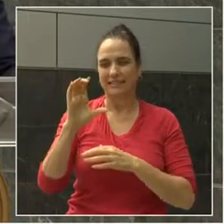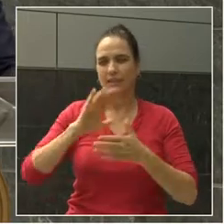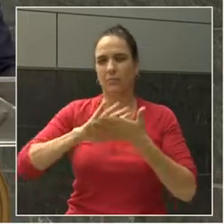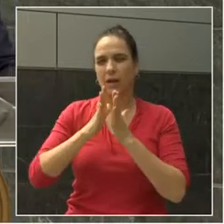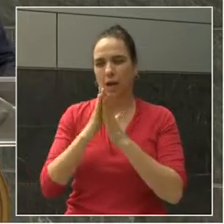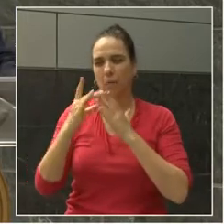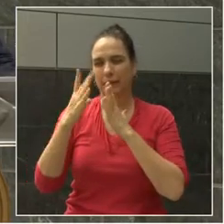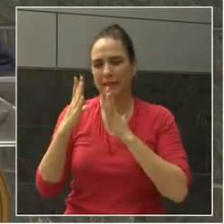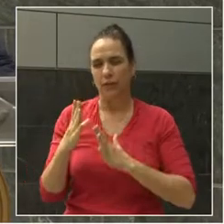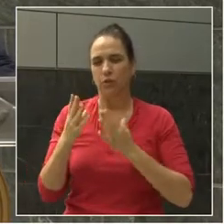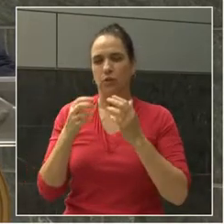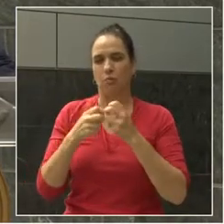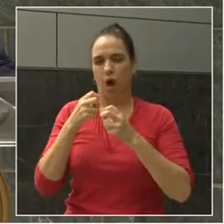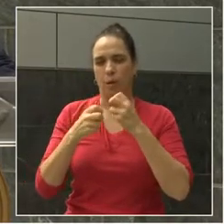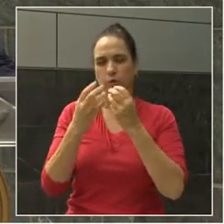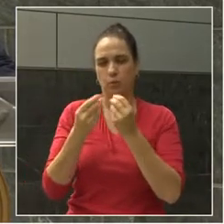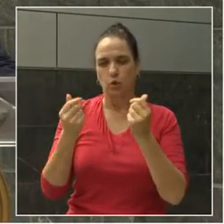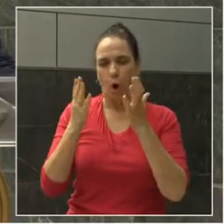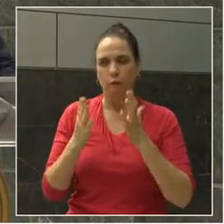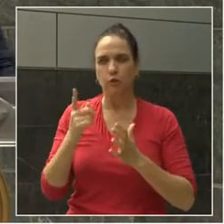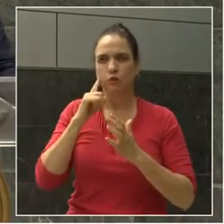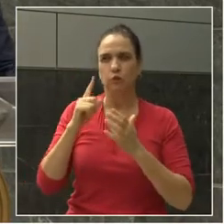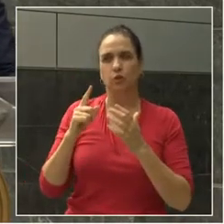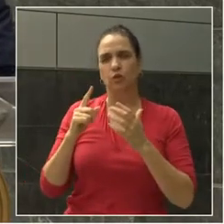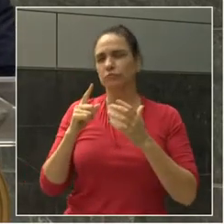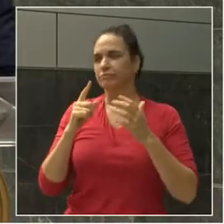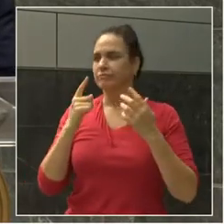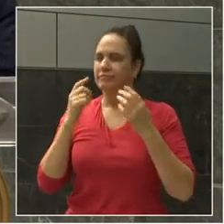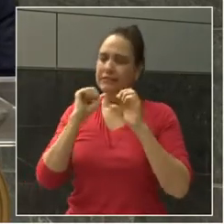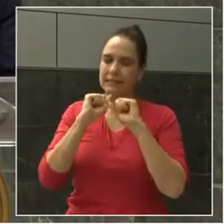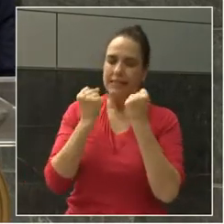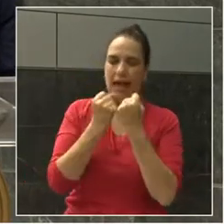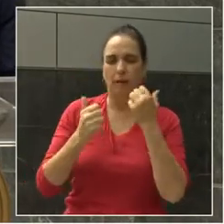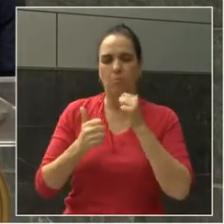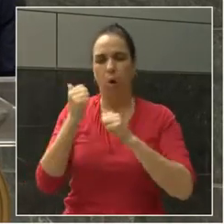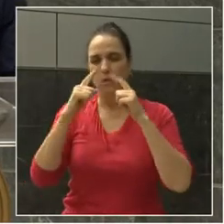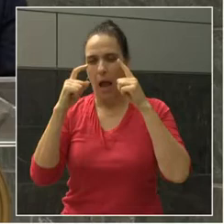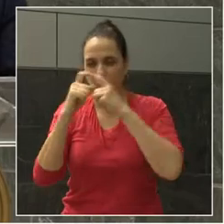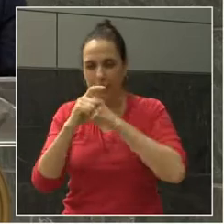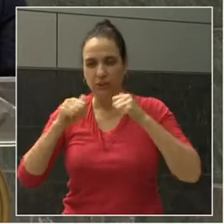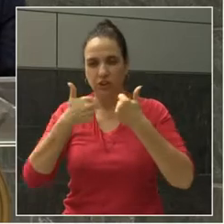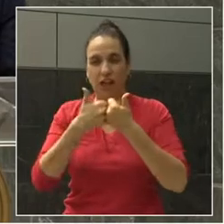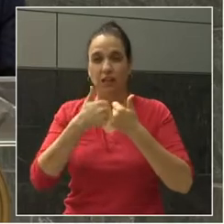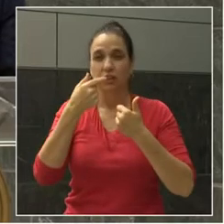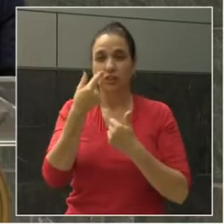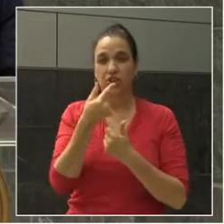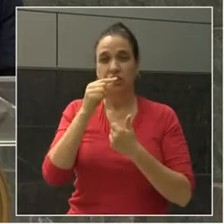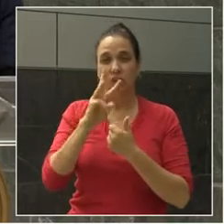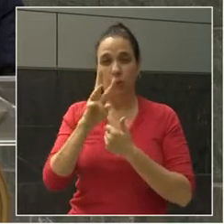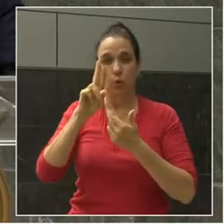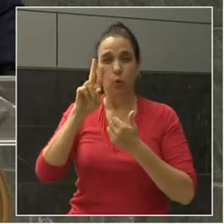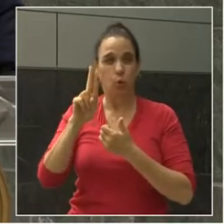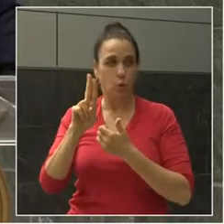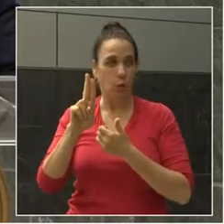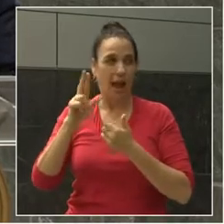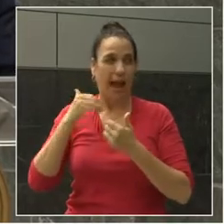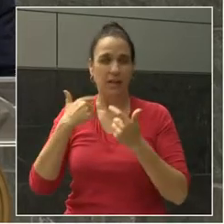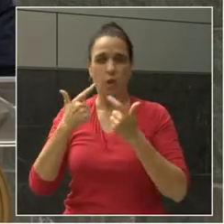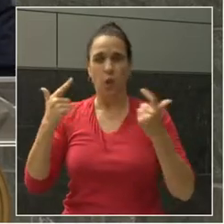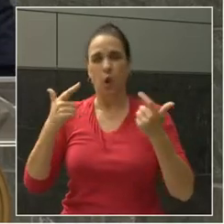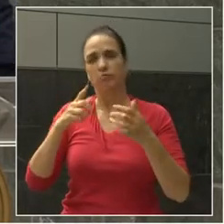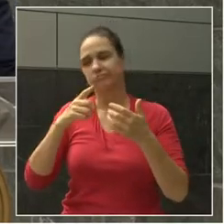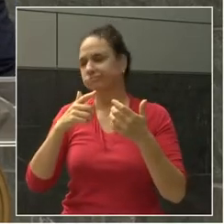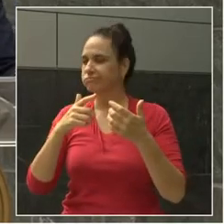for society's most complex challenges. The George Washington University has a long history of partnership with the District